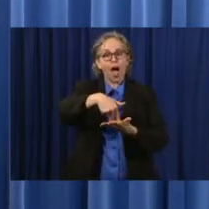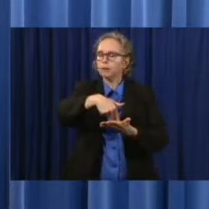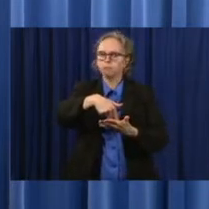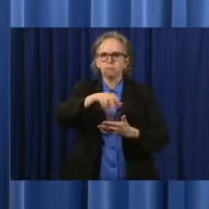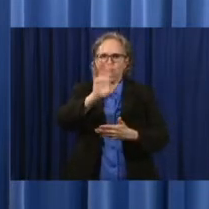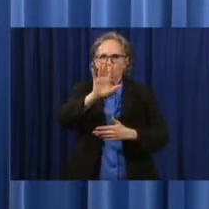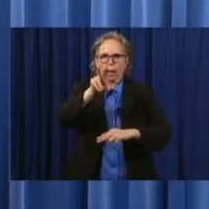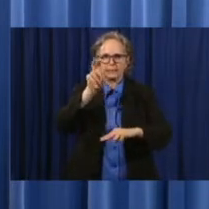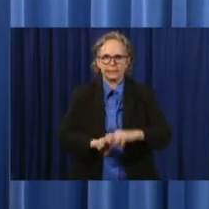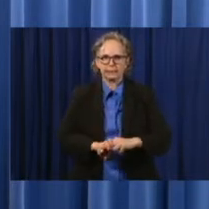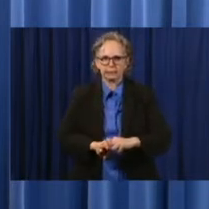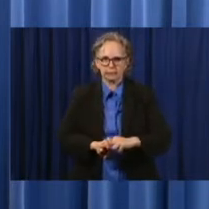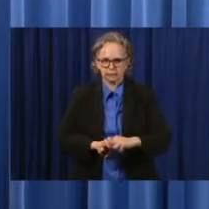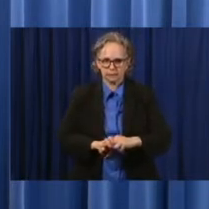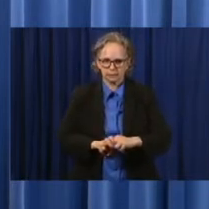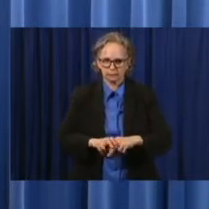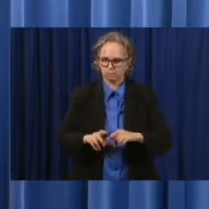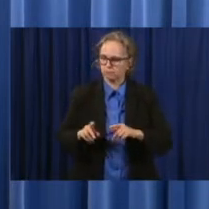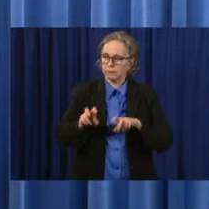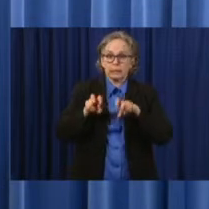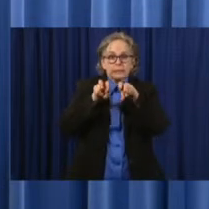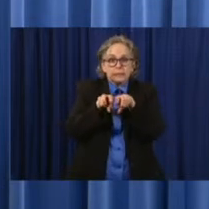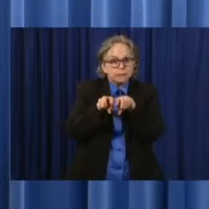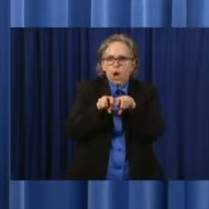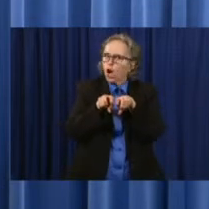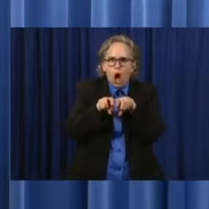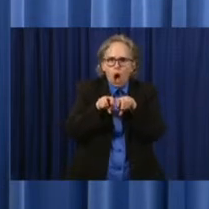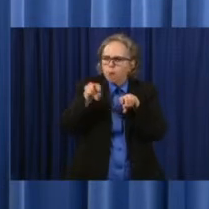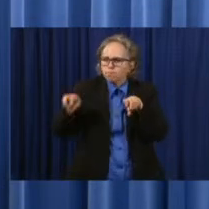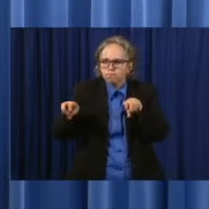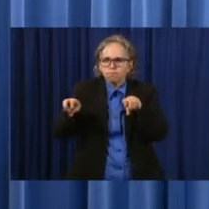space in there and that there is in fact a distance. Thank you.